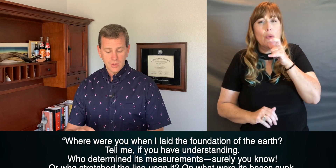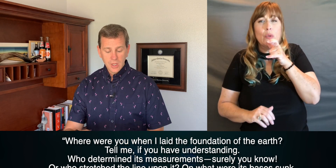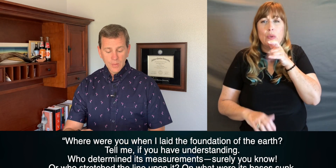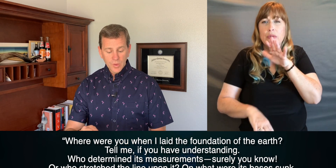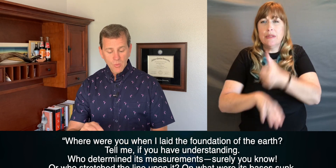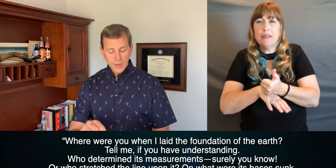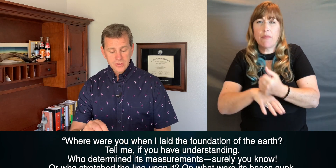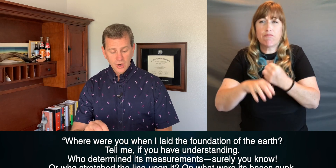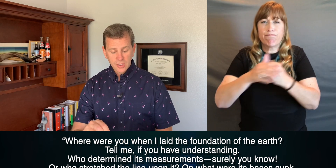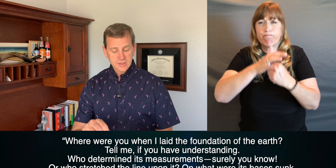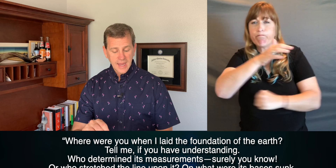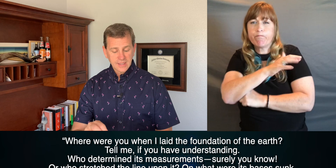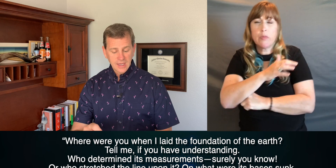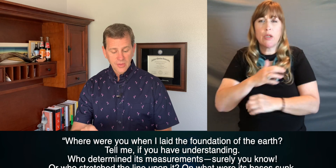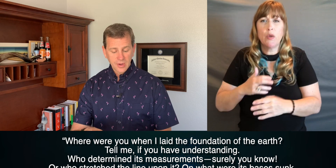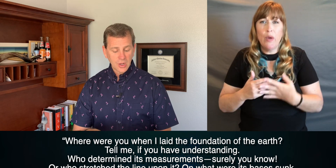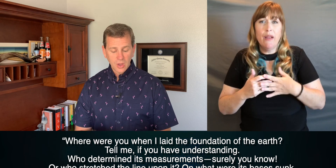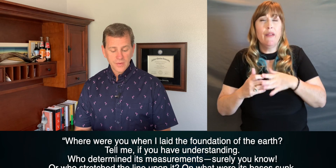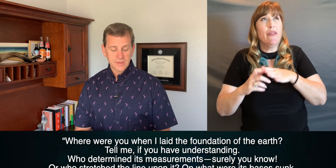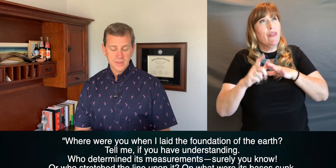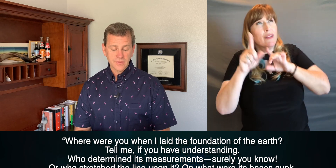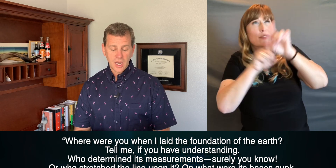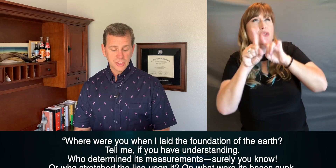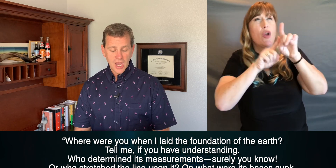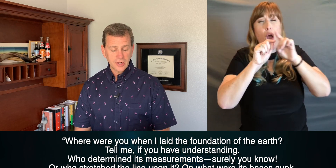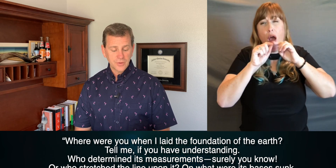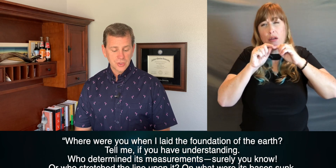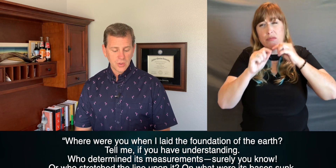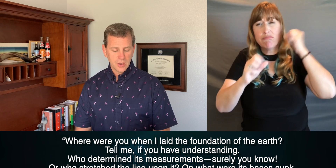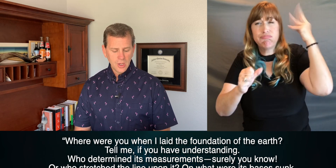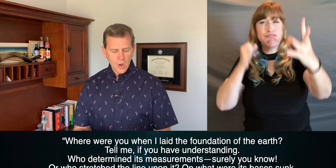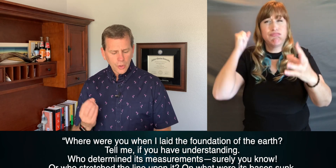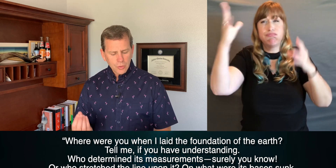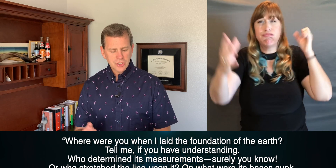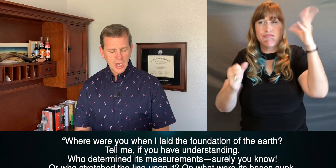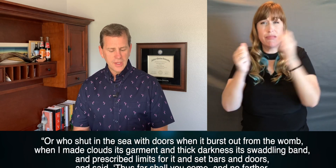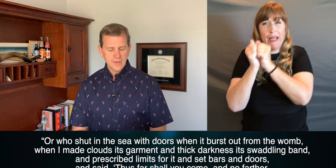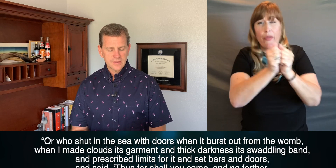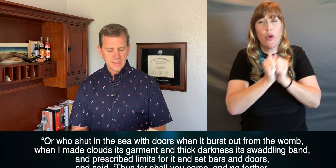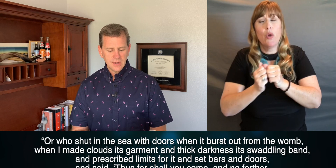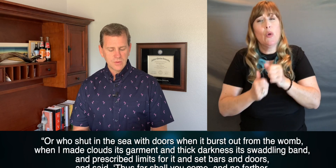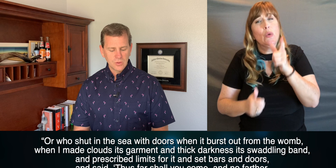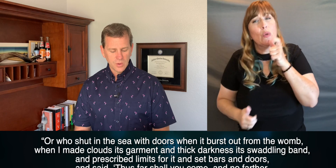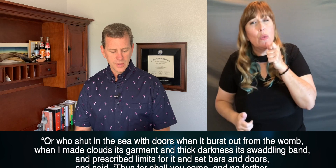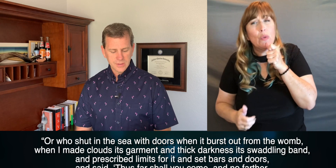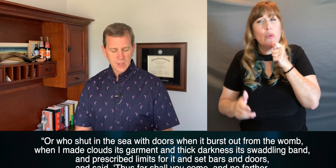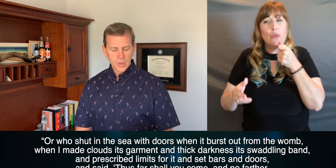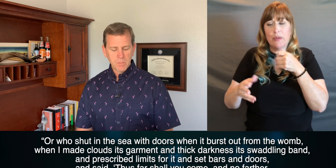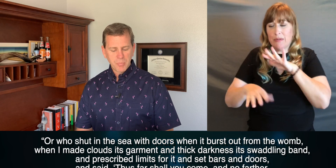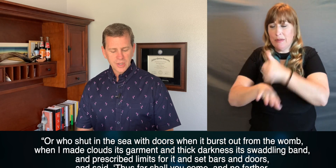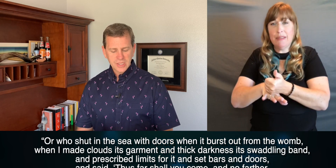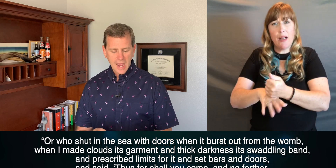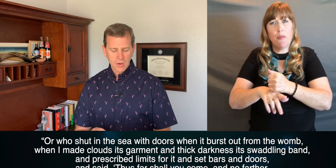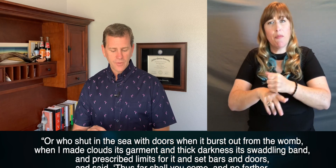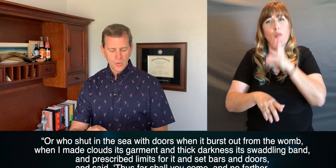cornerstone? When the morning stars sang together and all the sons of God shouted for joy. Or who shut in the sea with doors when